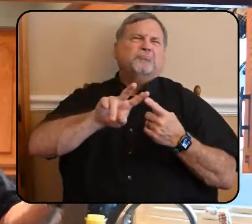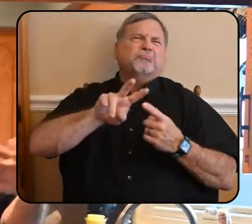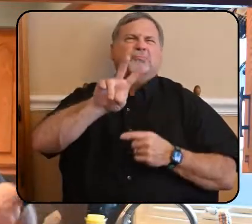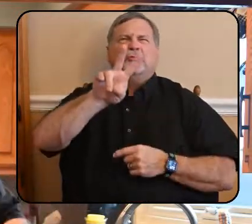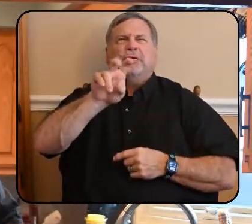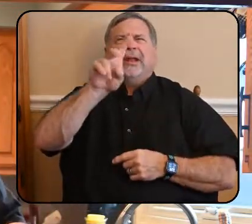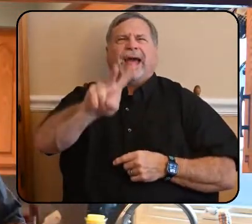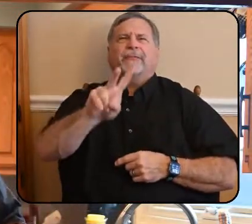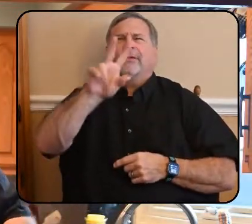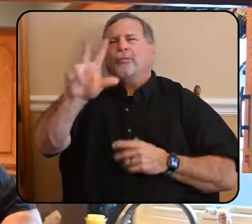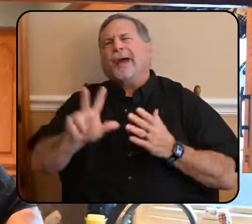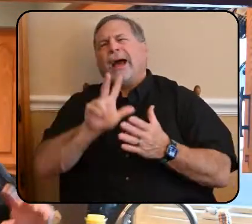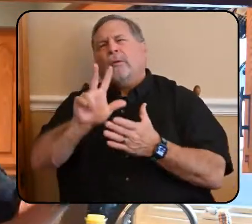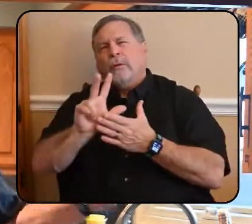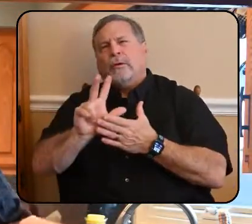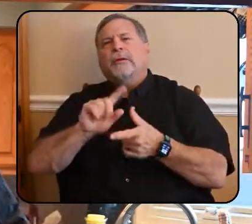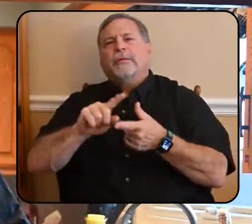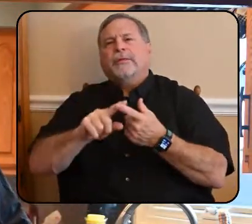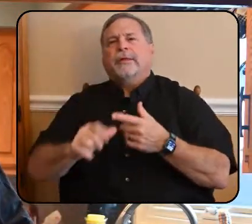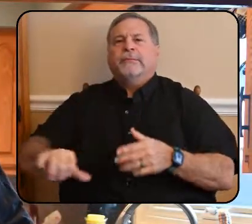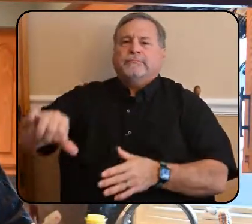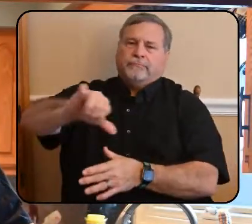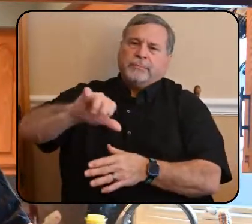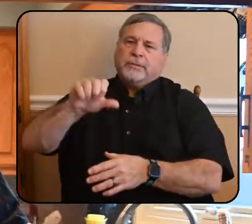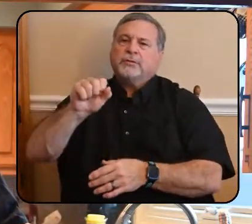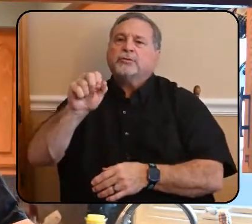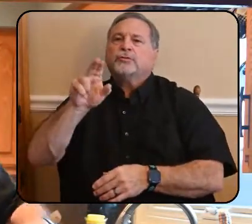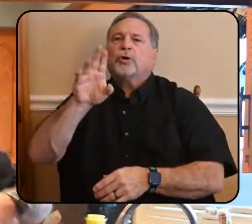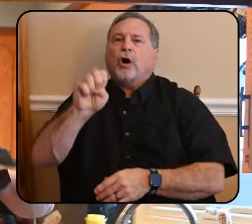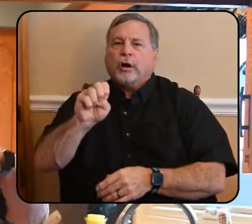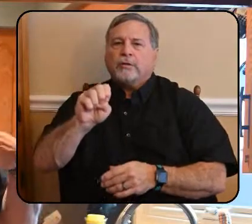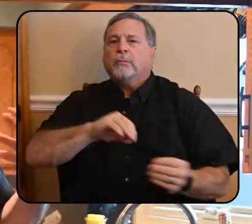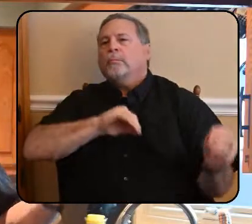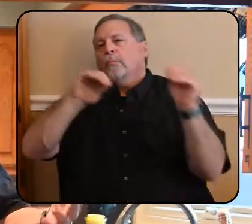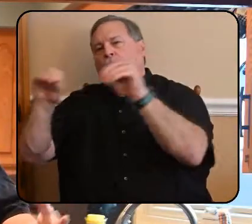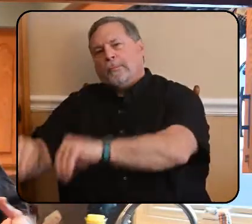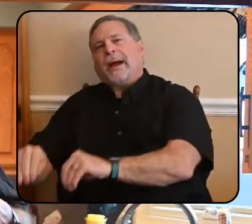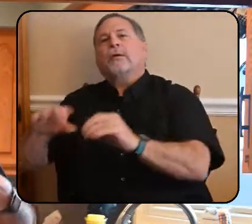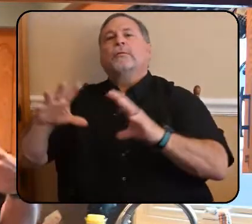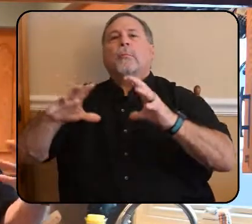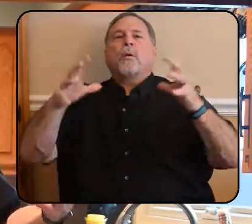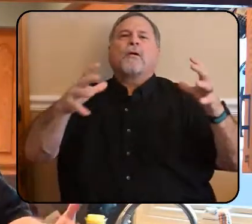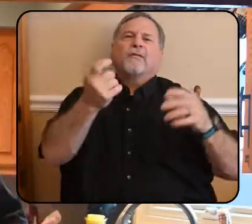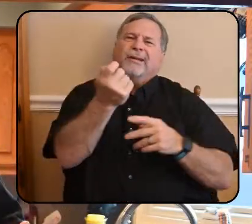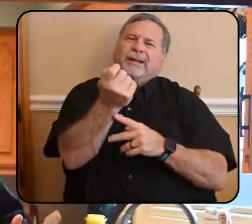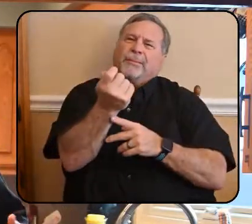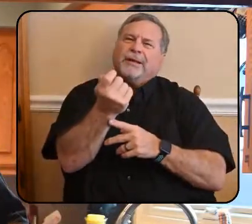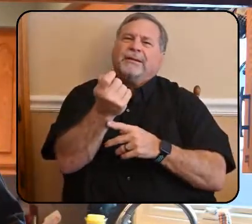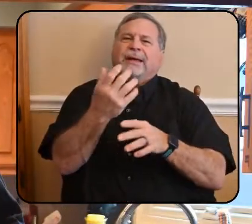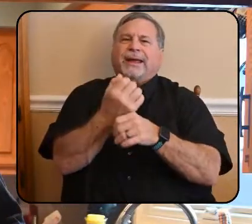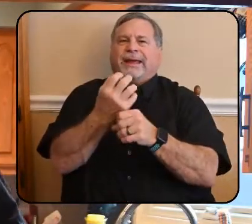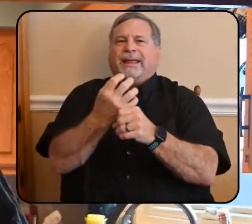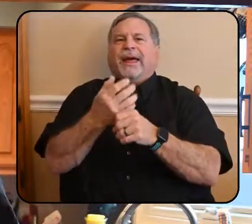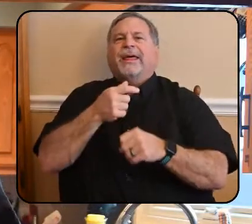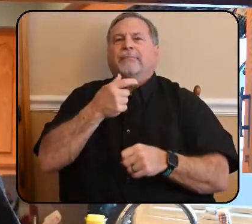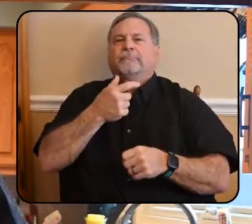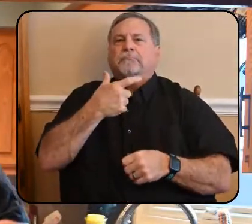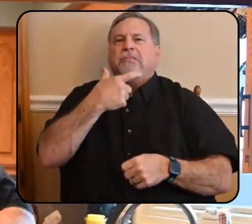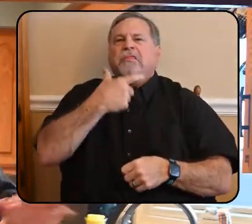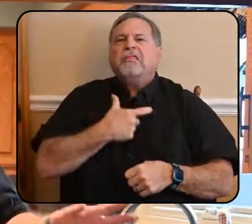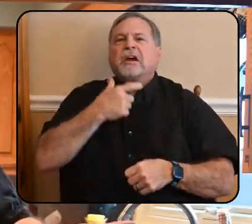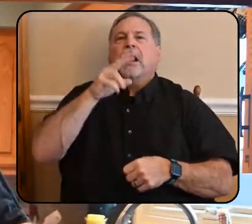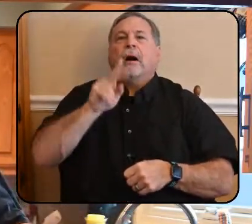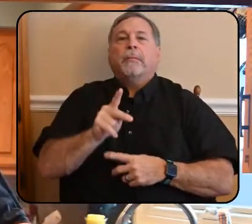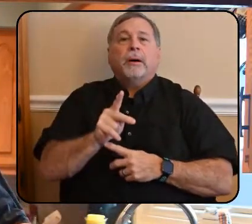done, we're going to put a sauce on it, throw it back on the smoker for a little bit just to get that sauce to thicken up and to coat all the